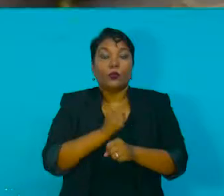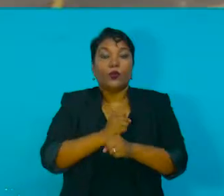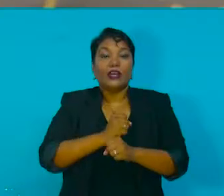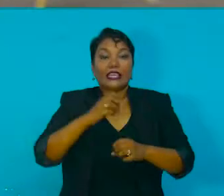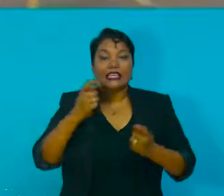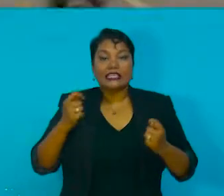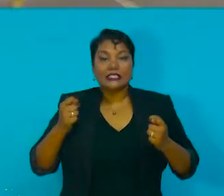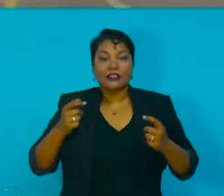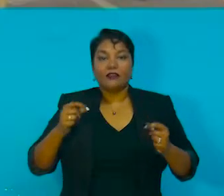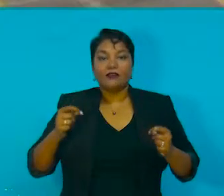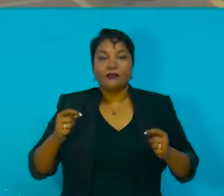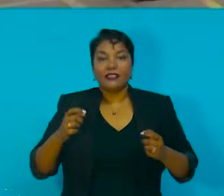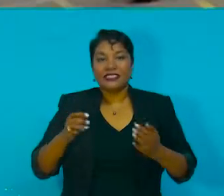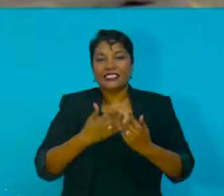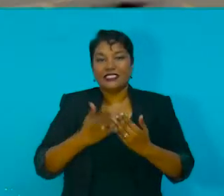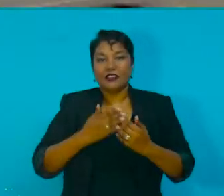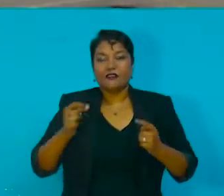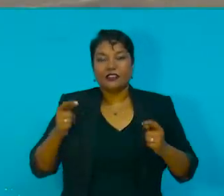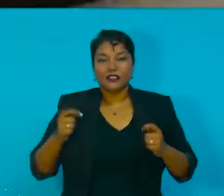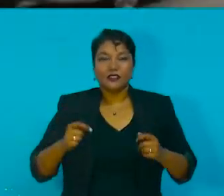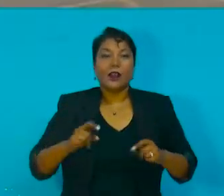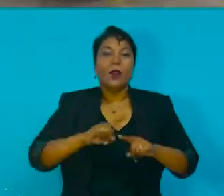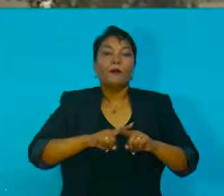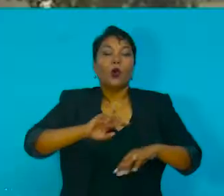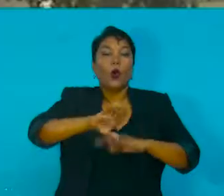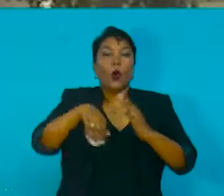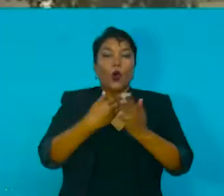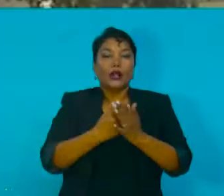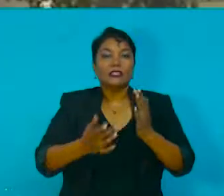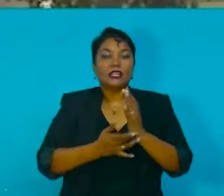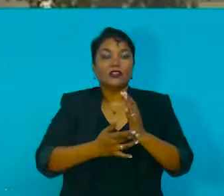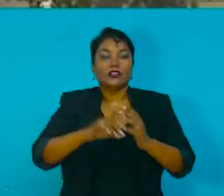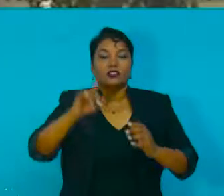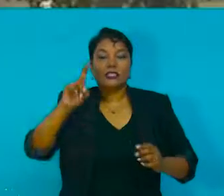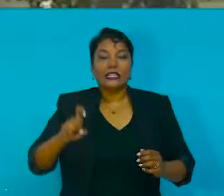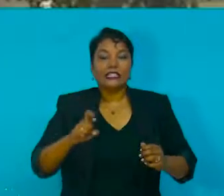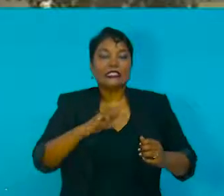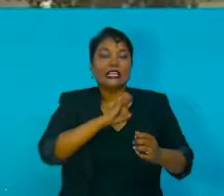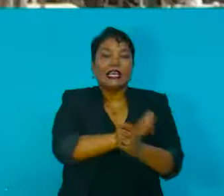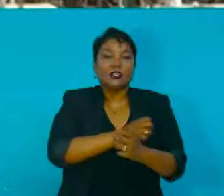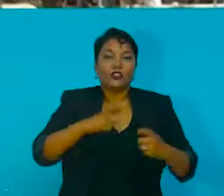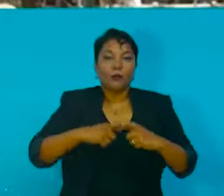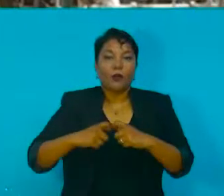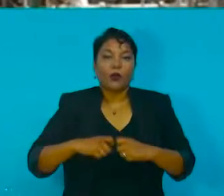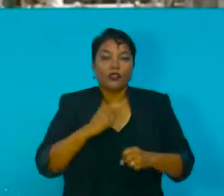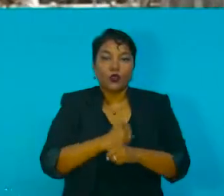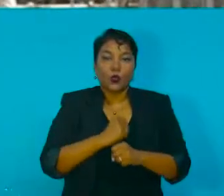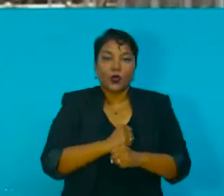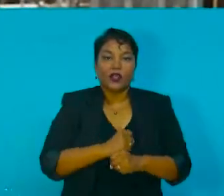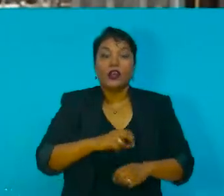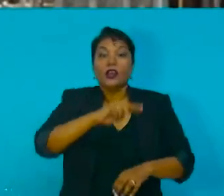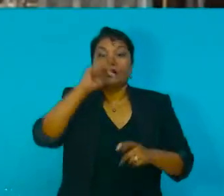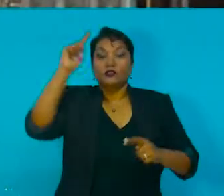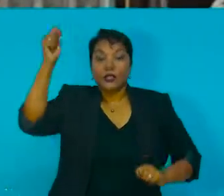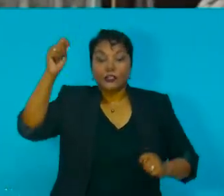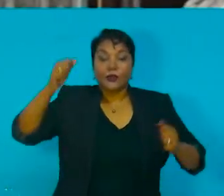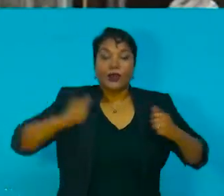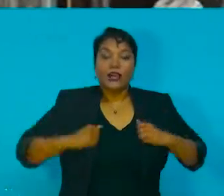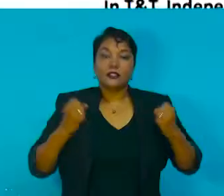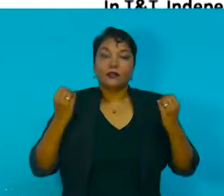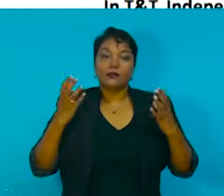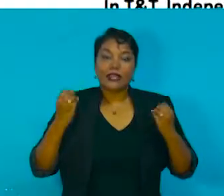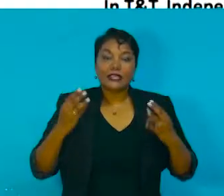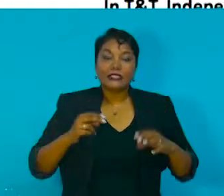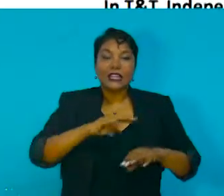efficiently, they all demand some source of power to function. Trinidad and Tobago is rich with natural gas, which